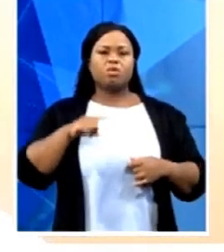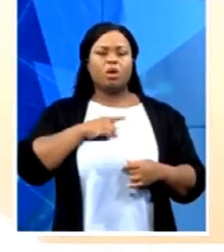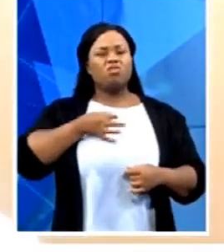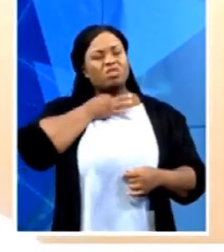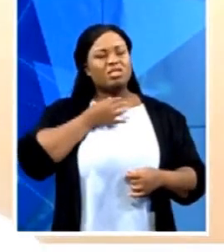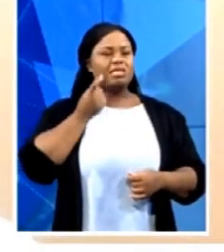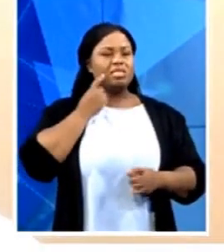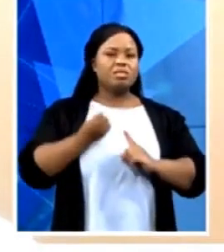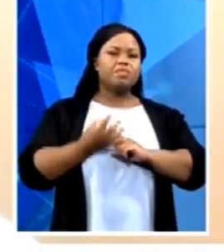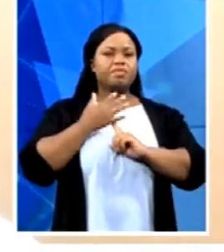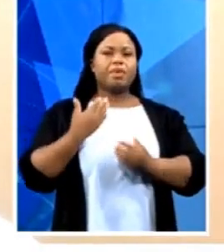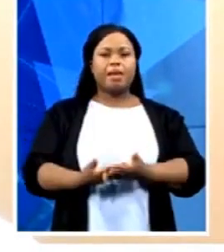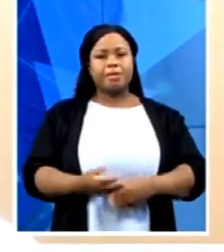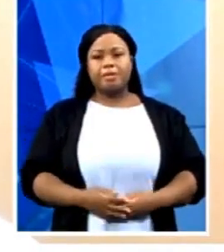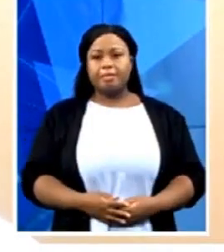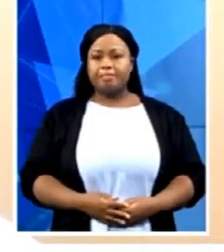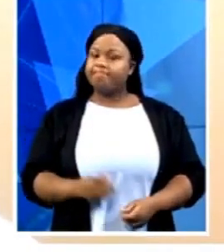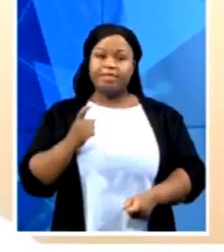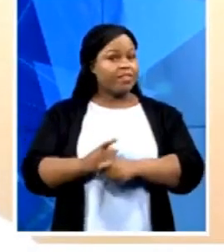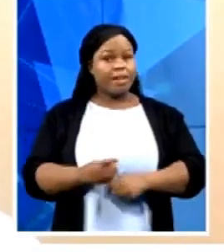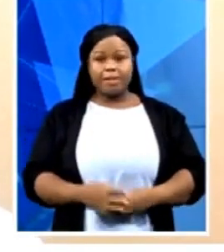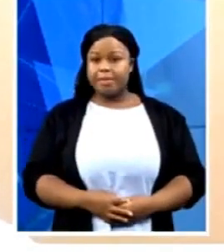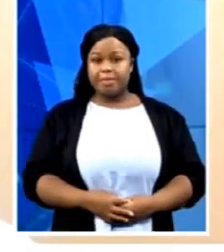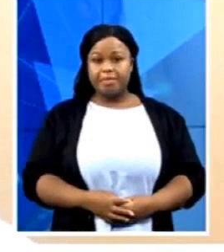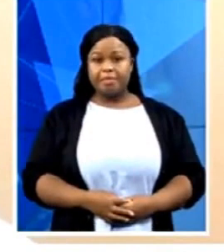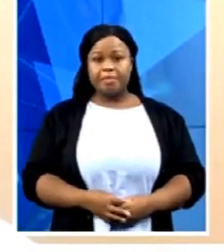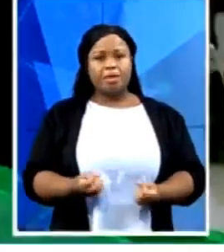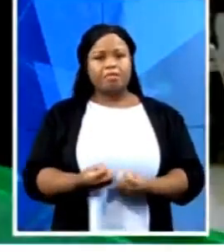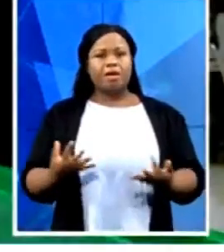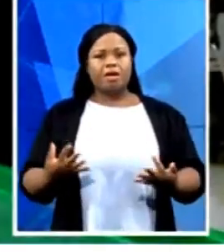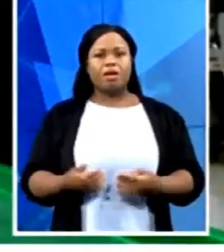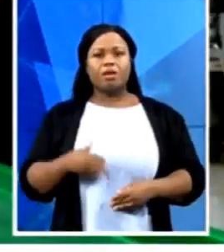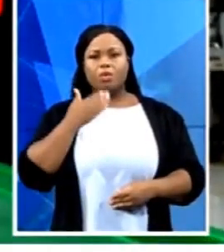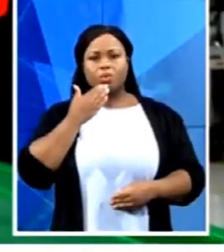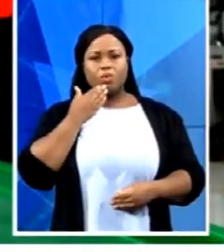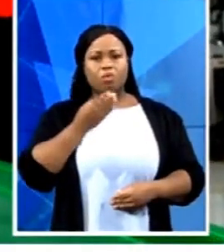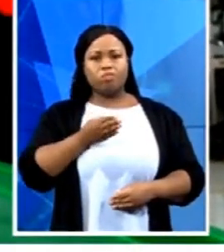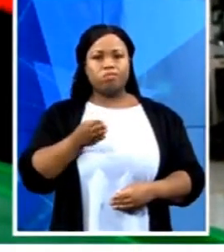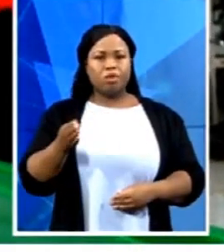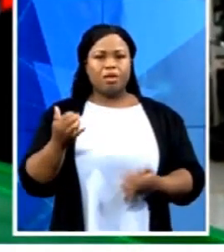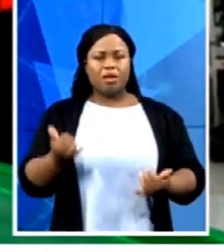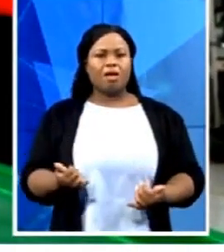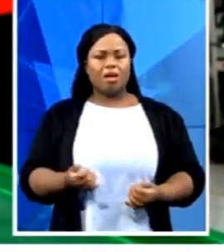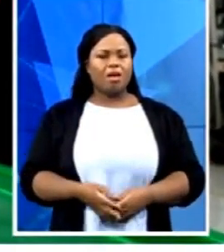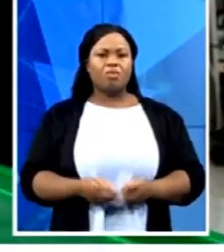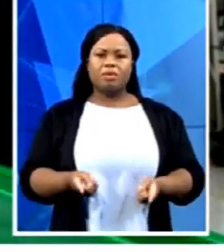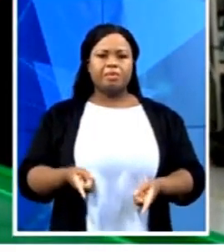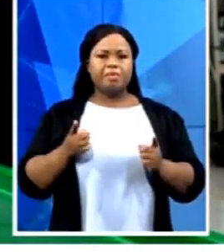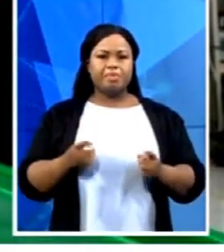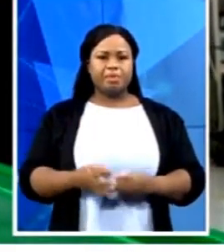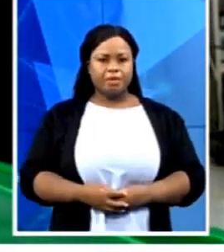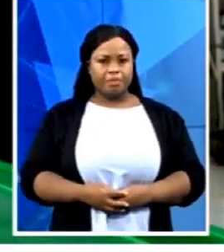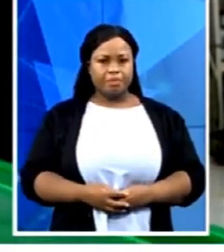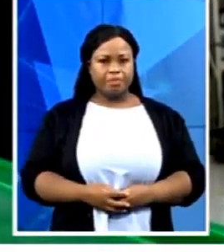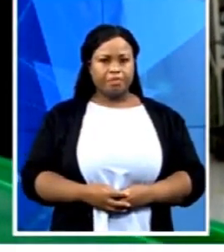It's tough. And many shifts that I've left from, after finishing my shift, I've cried. Protective masks and ventilators